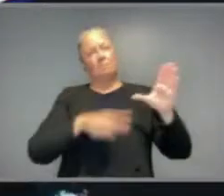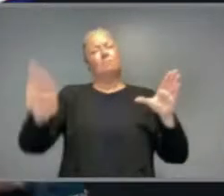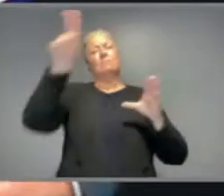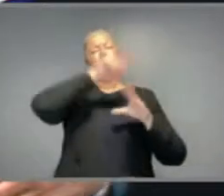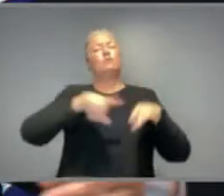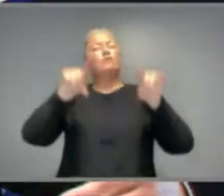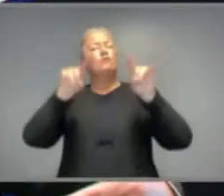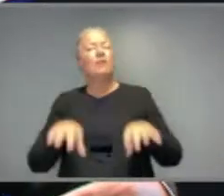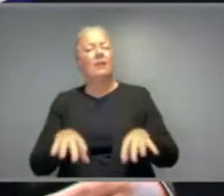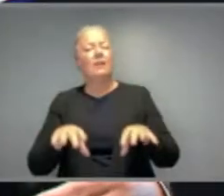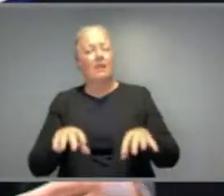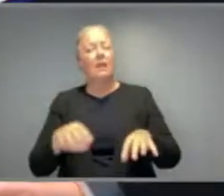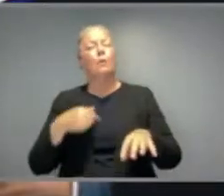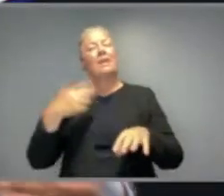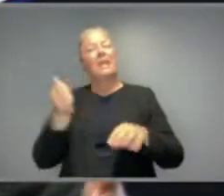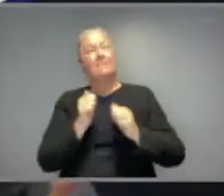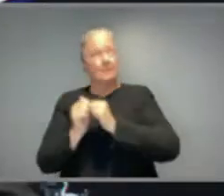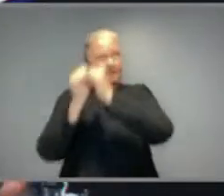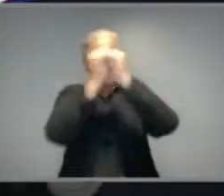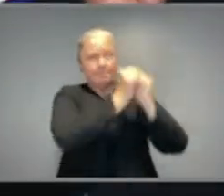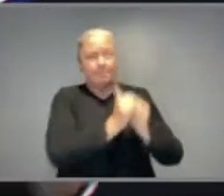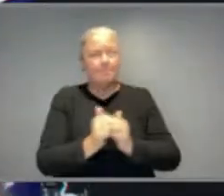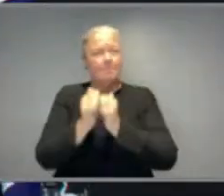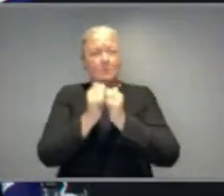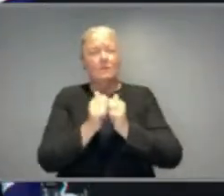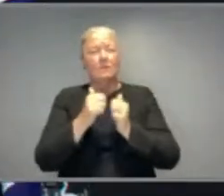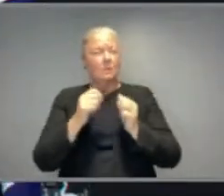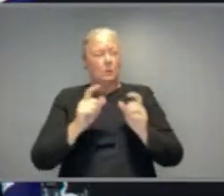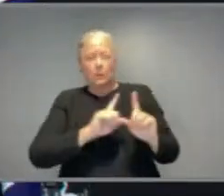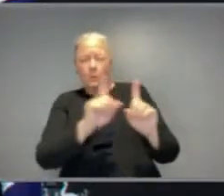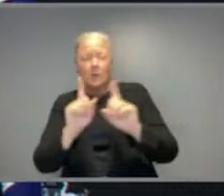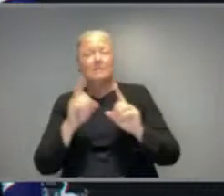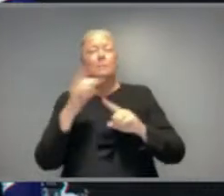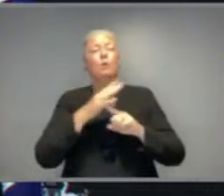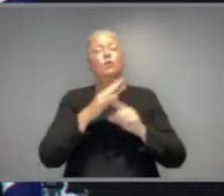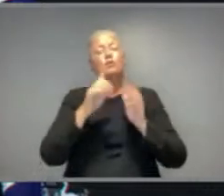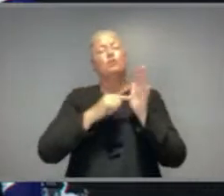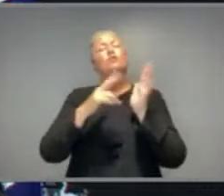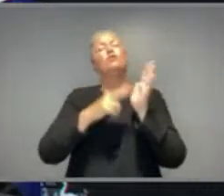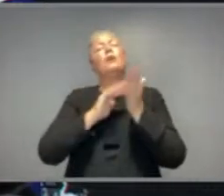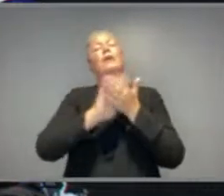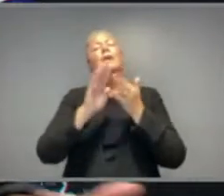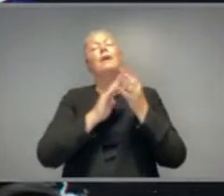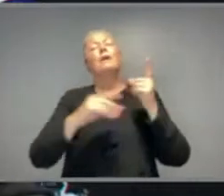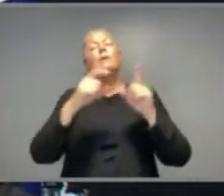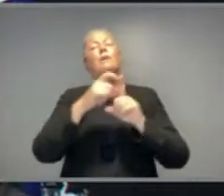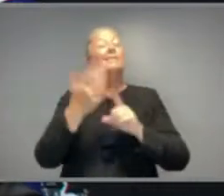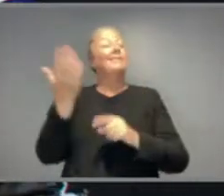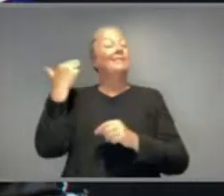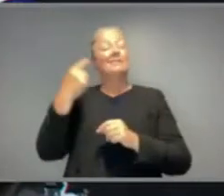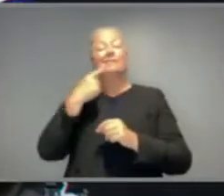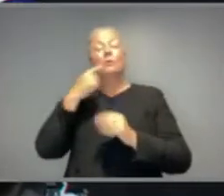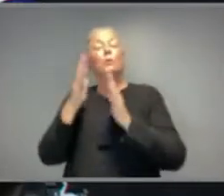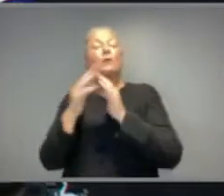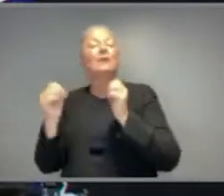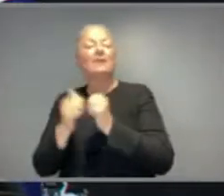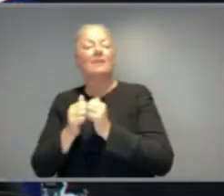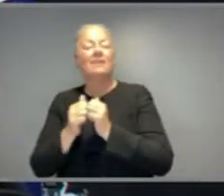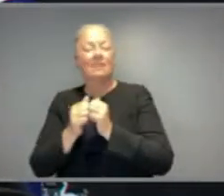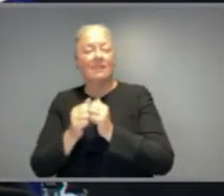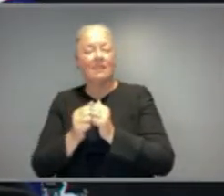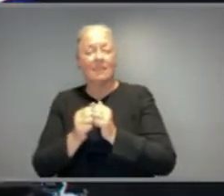to define what they are is incredibly important. John Howard made a very good point on the weekend. The states don't have any more powers than they've ever